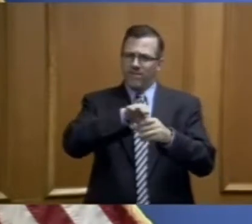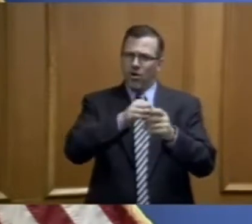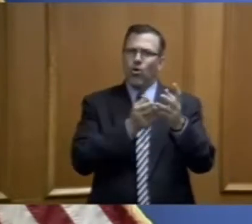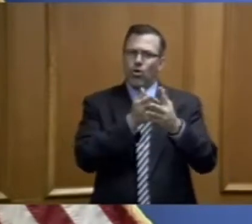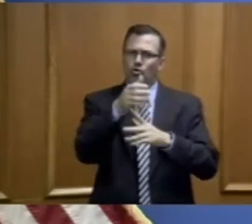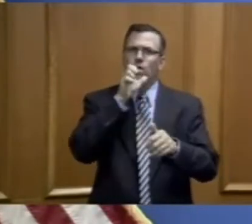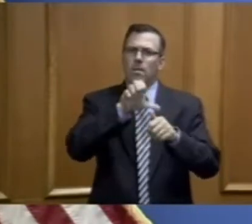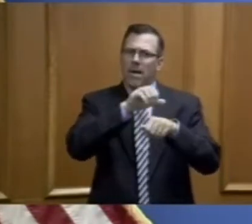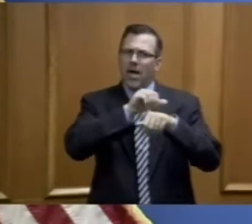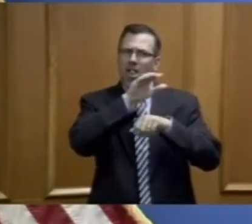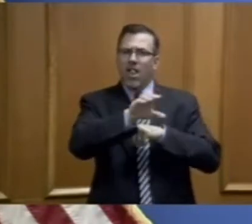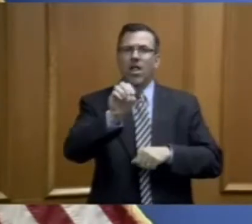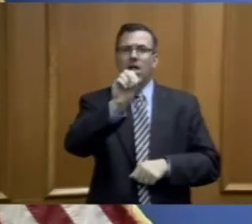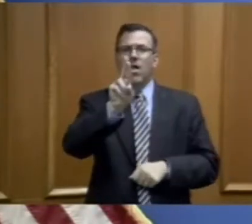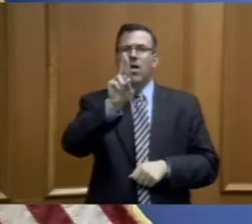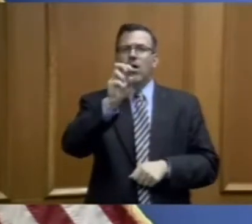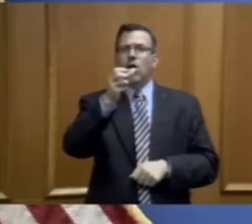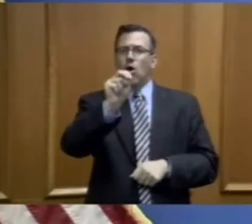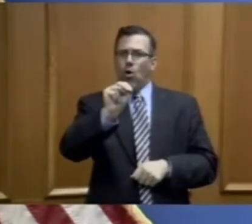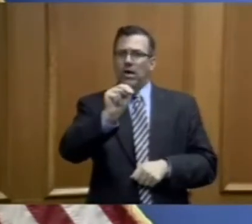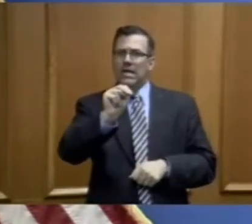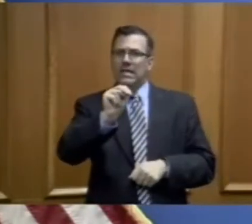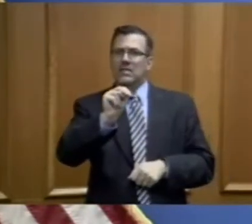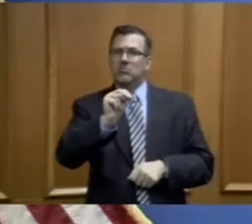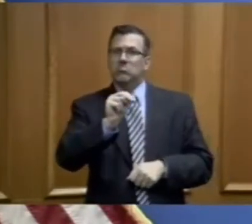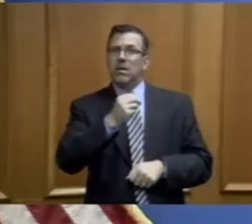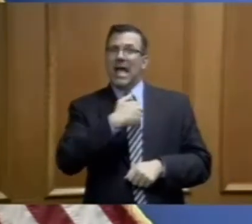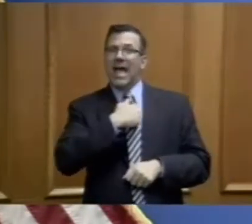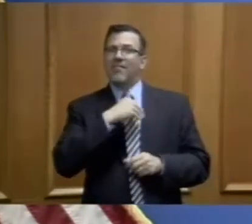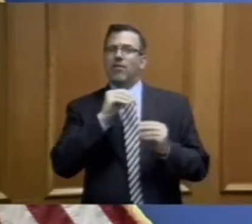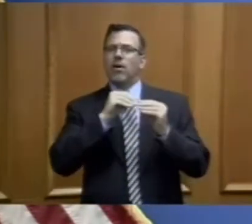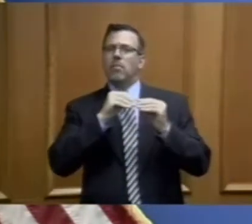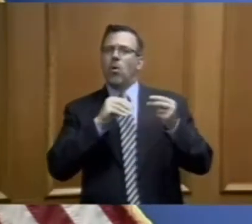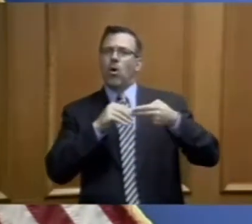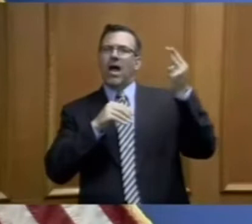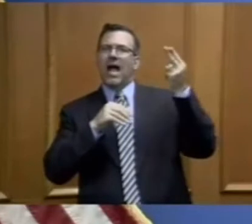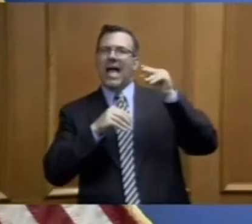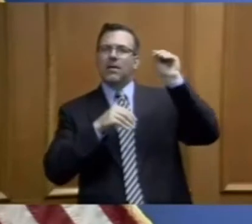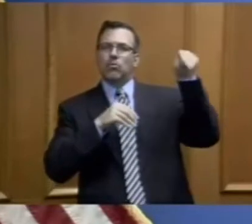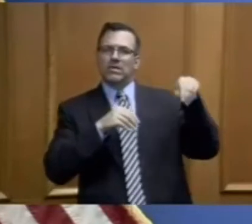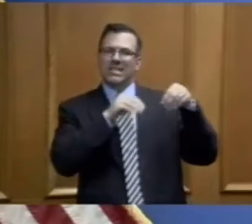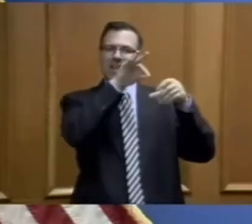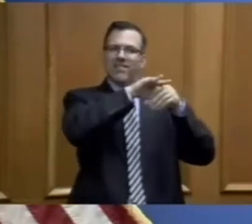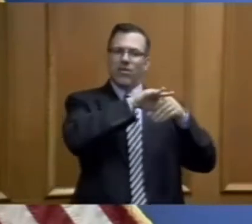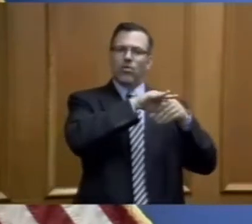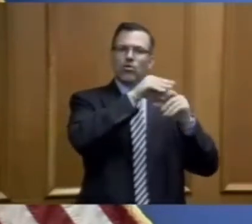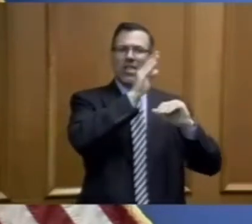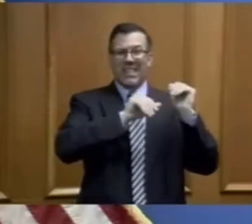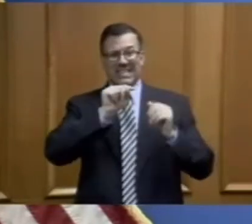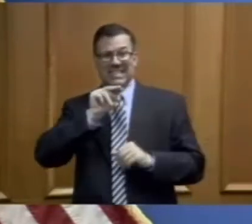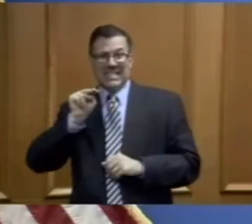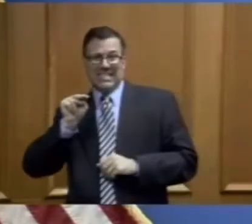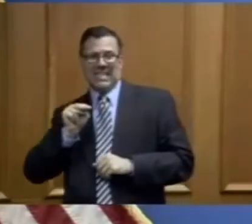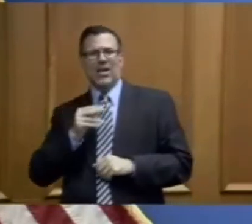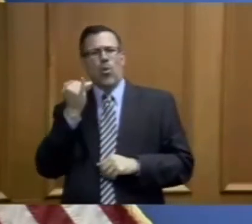generally has a higher voter turnout than Tennessee. So why do you think expanding vote by mail would disenfranchise voters and not